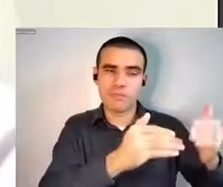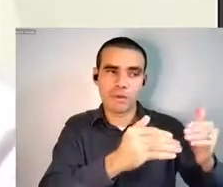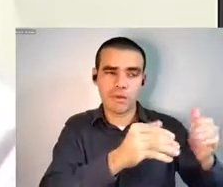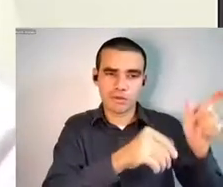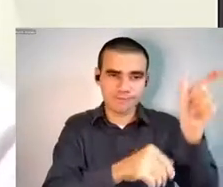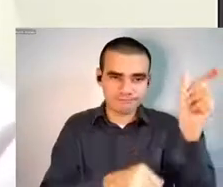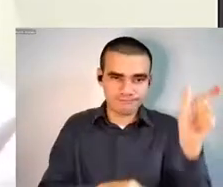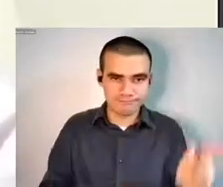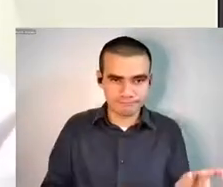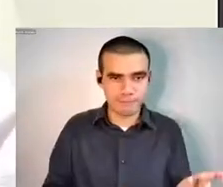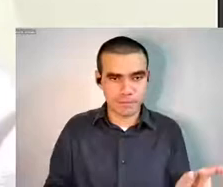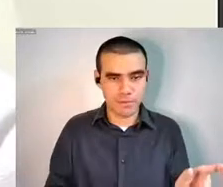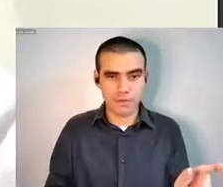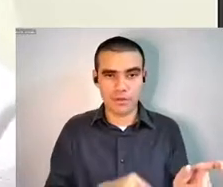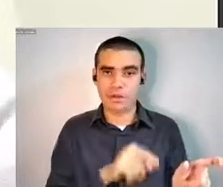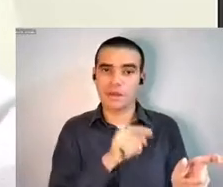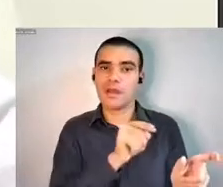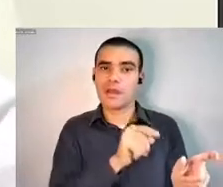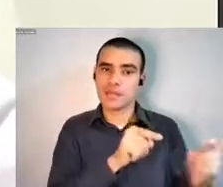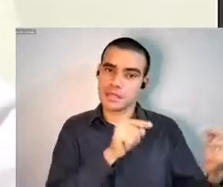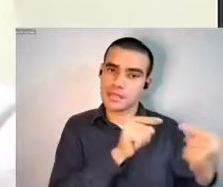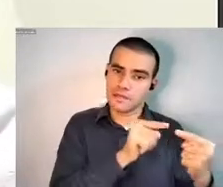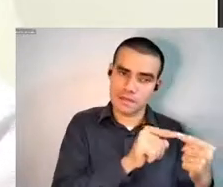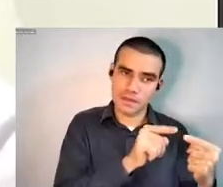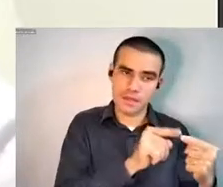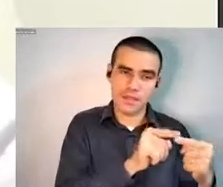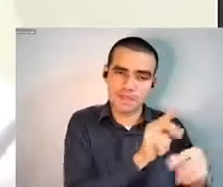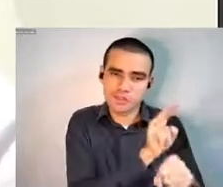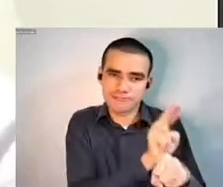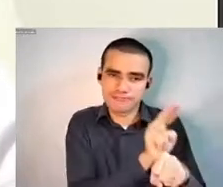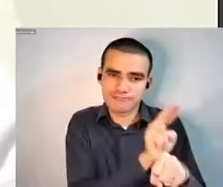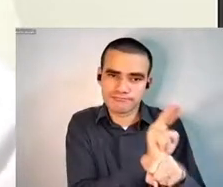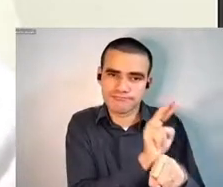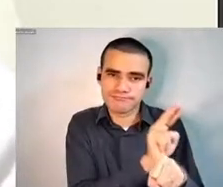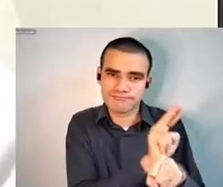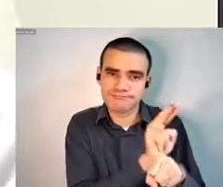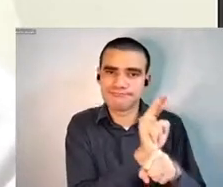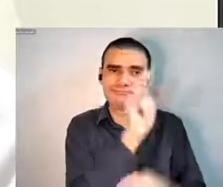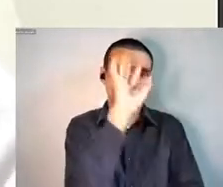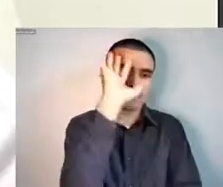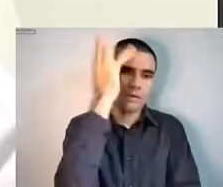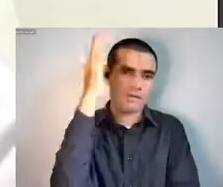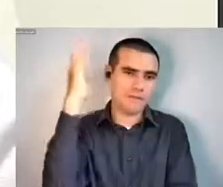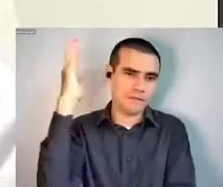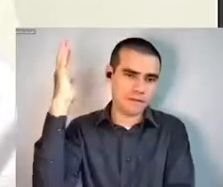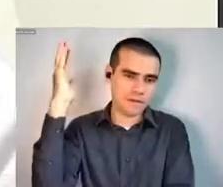of a model that is allied to conservation of the forests.